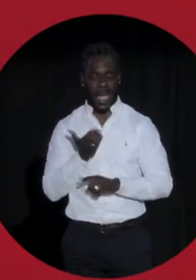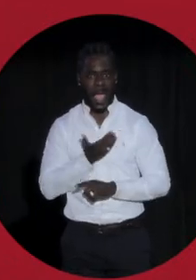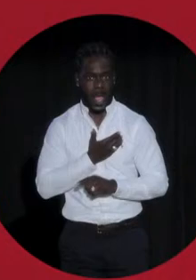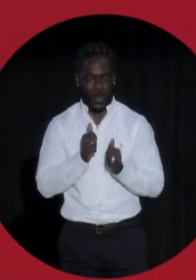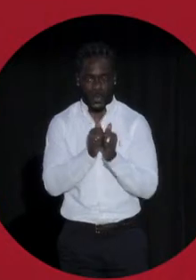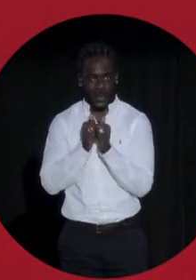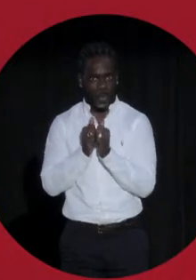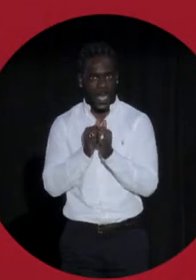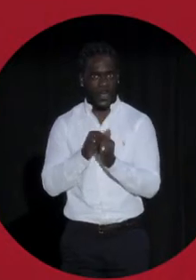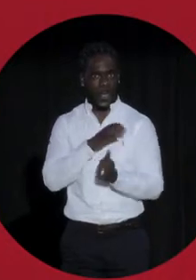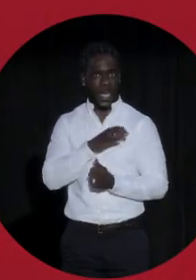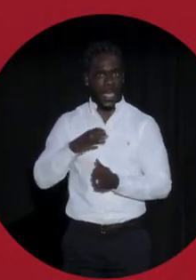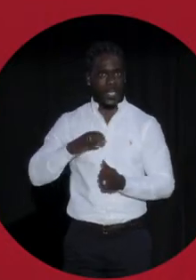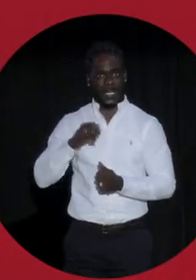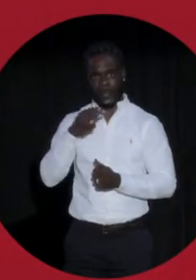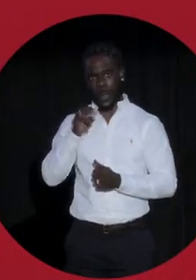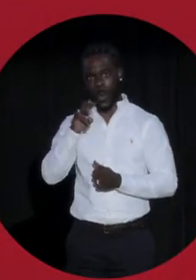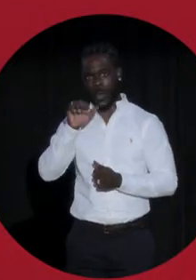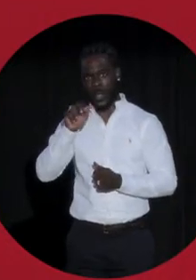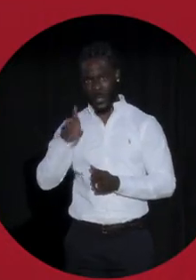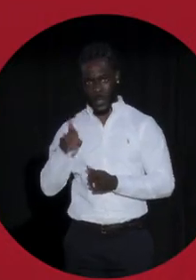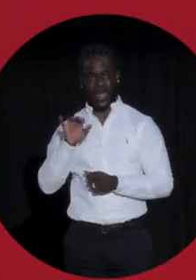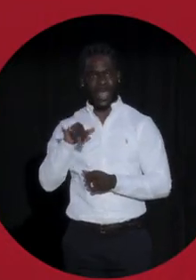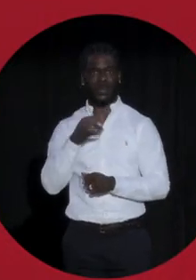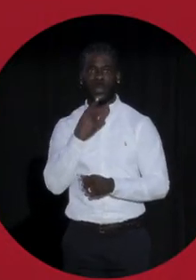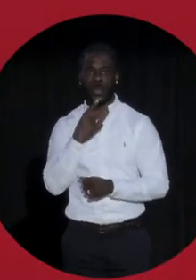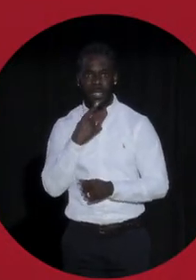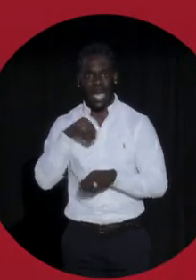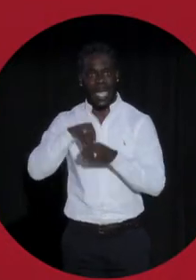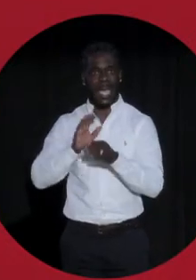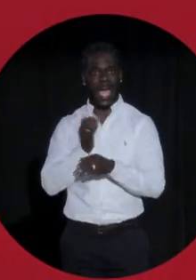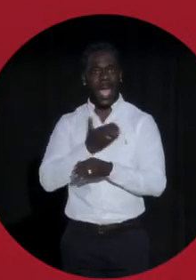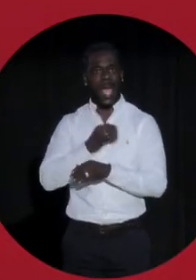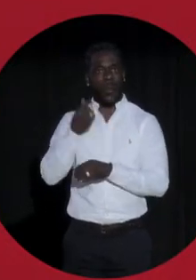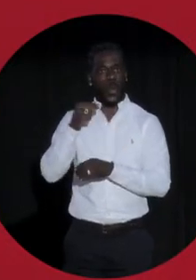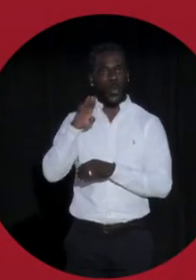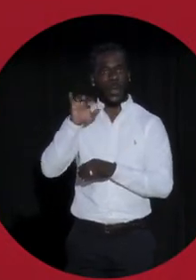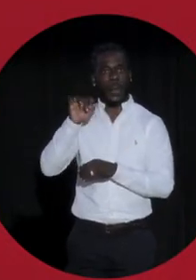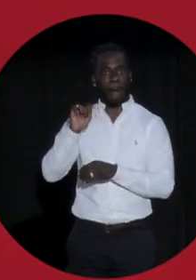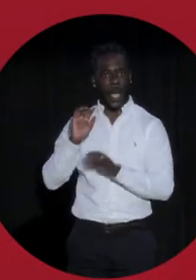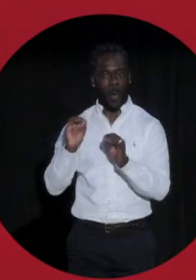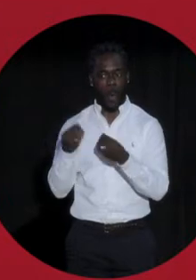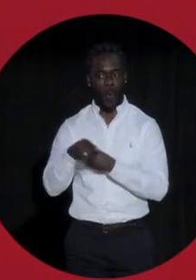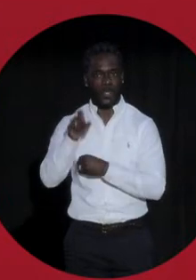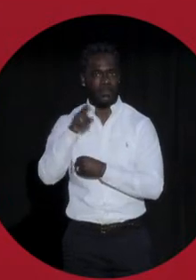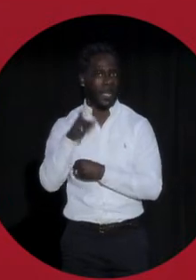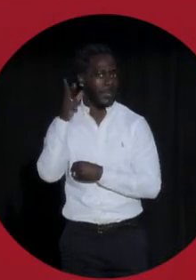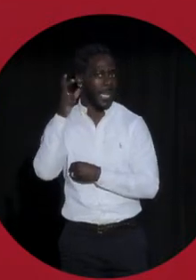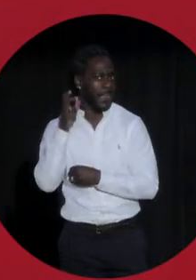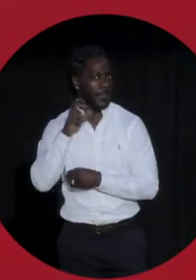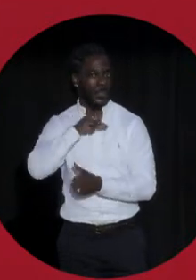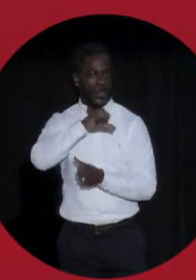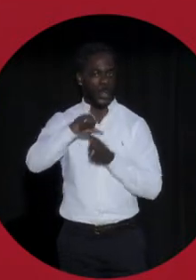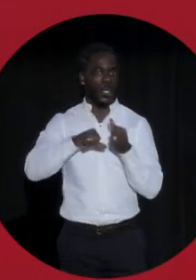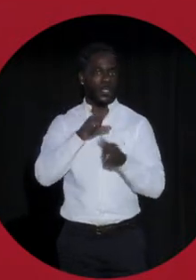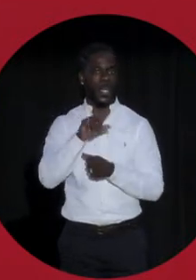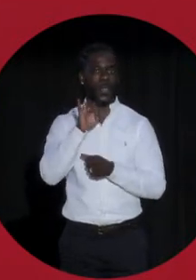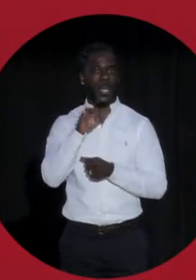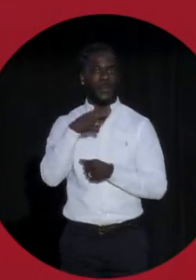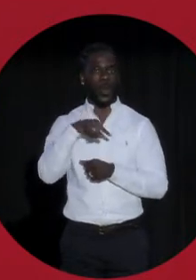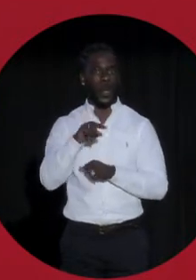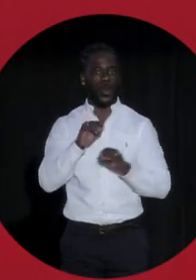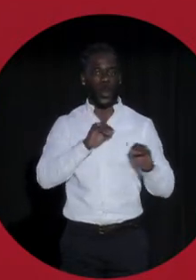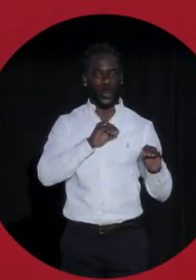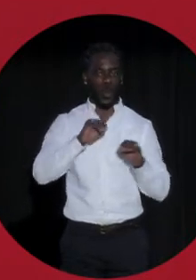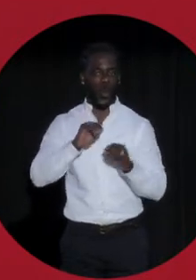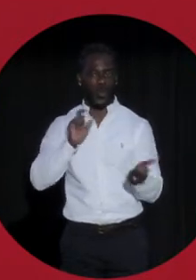Congressman Hoyer, that's what you told us in your Greenbelt office. We got to listen to each other if we're going to move our county and